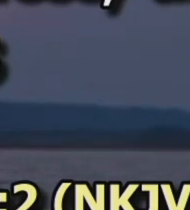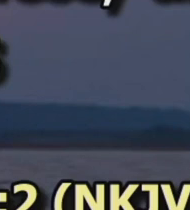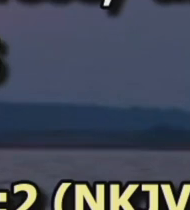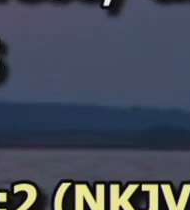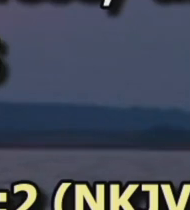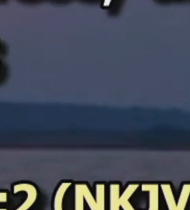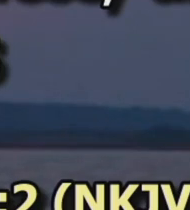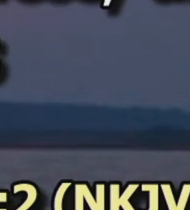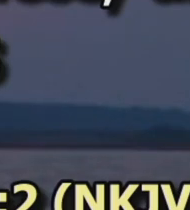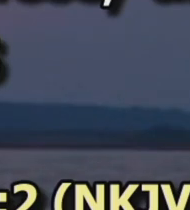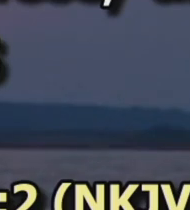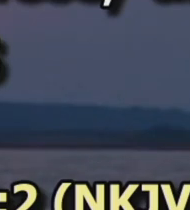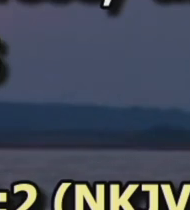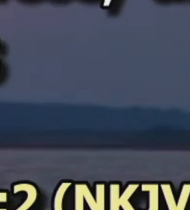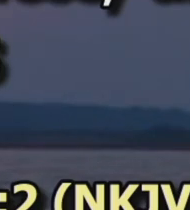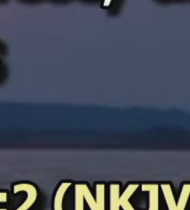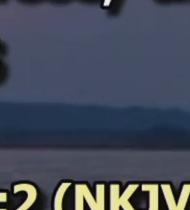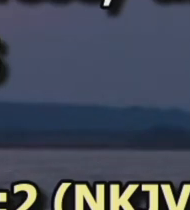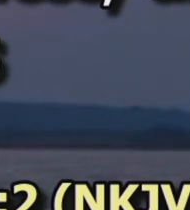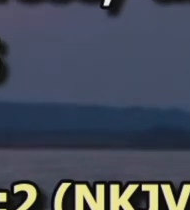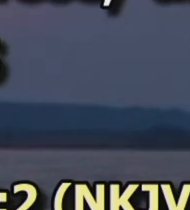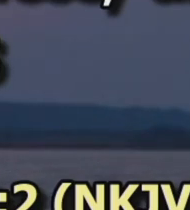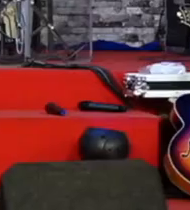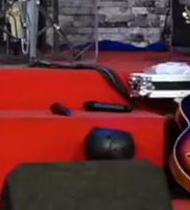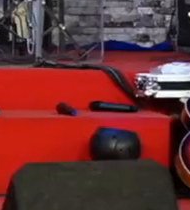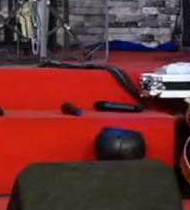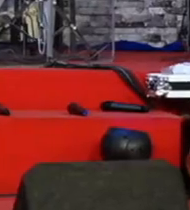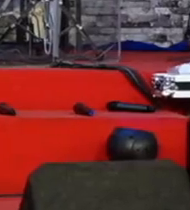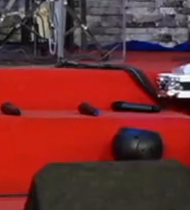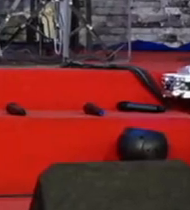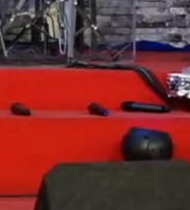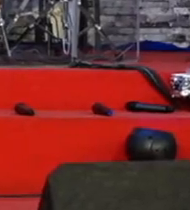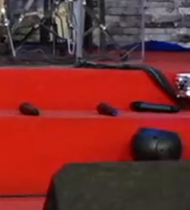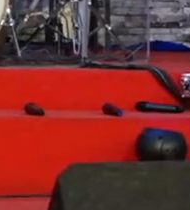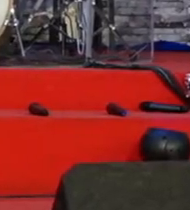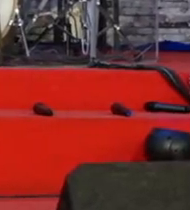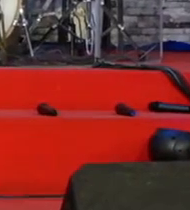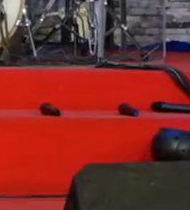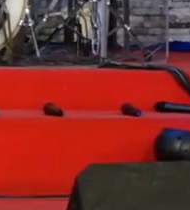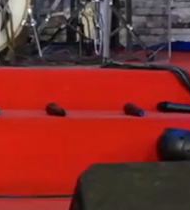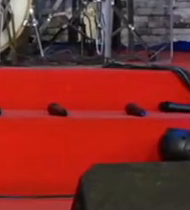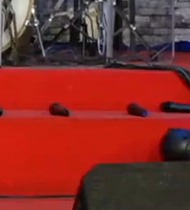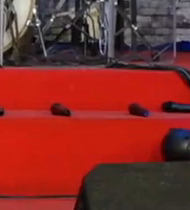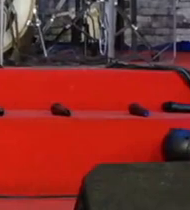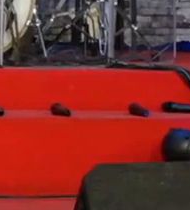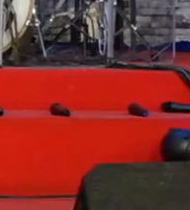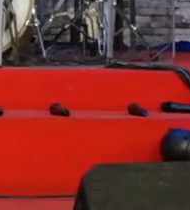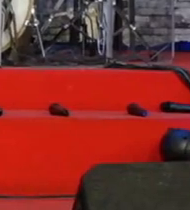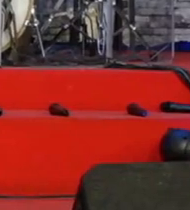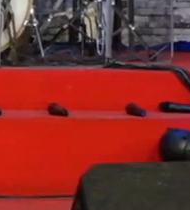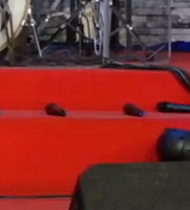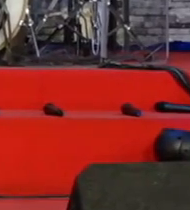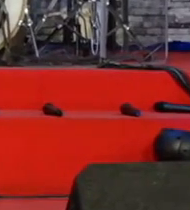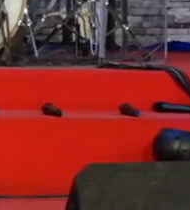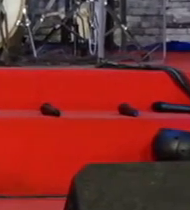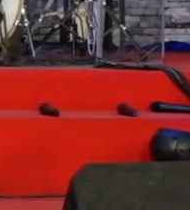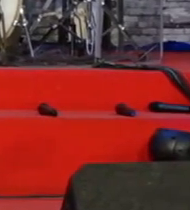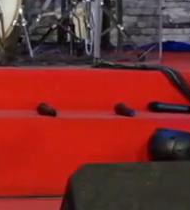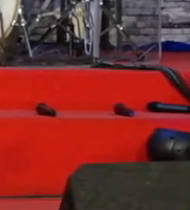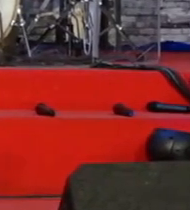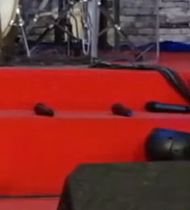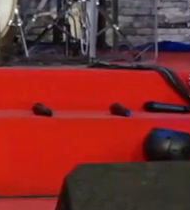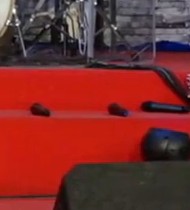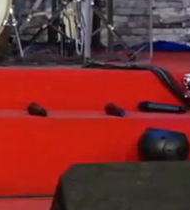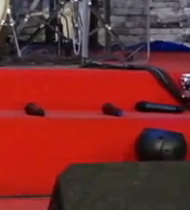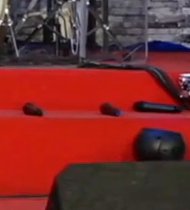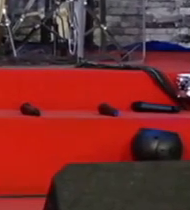You think about your life when you are here on earth. You also think about life after you leave this